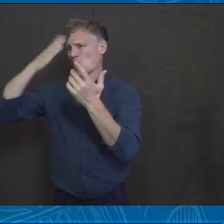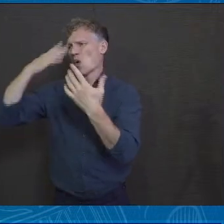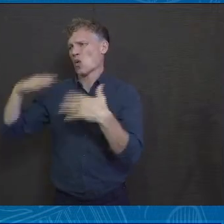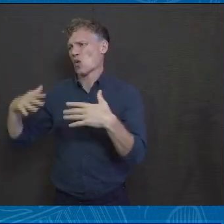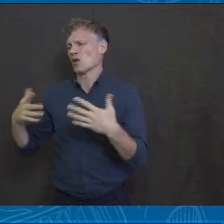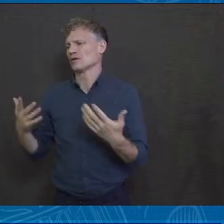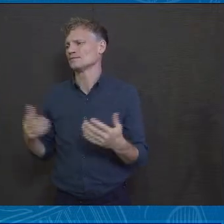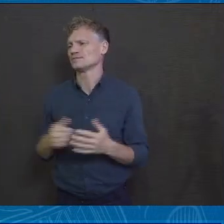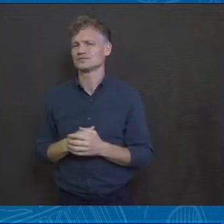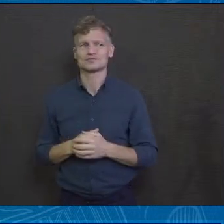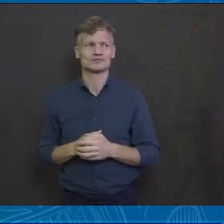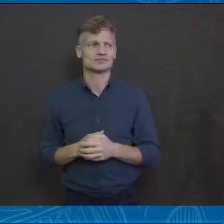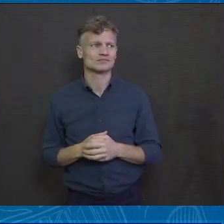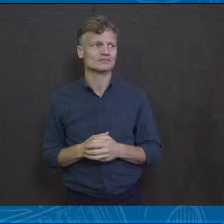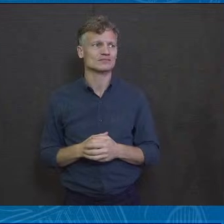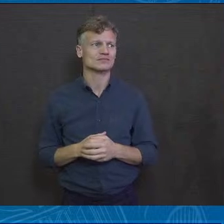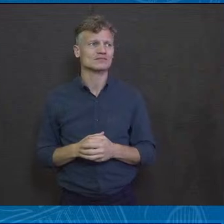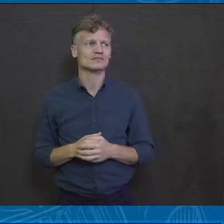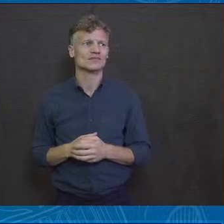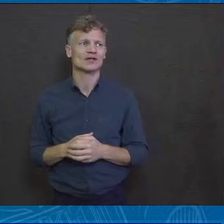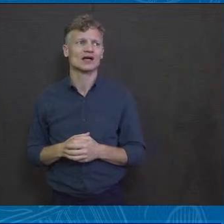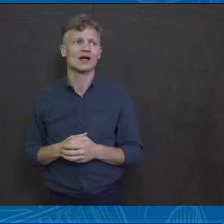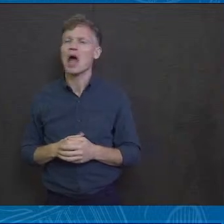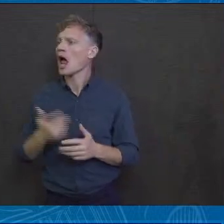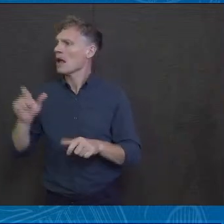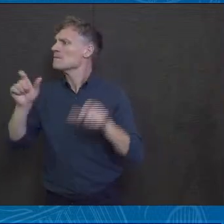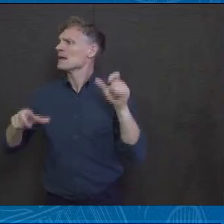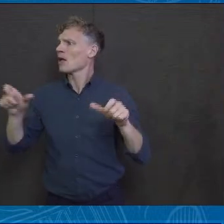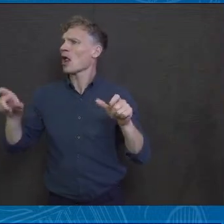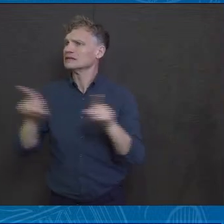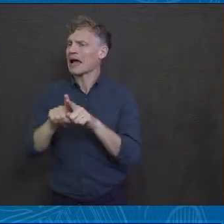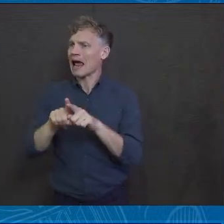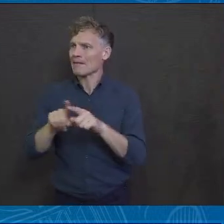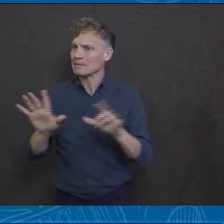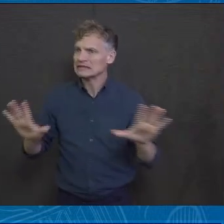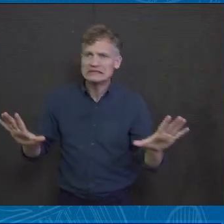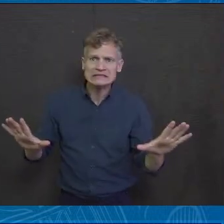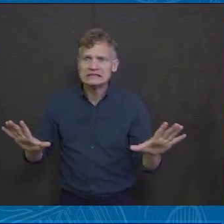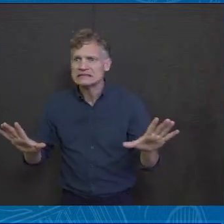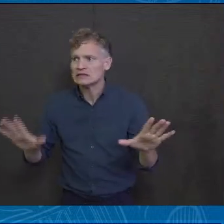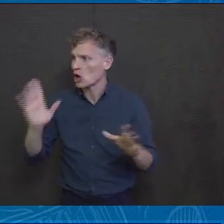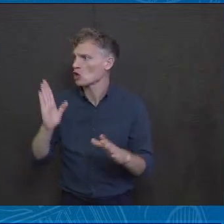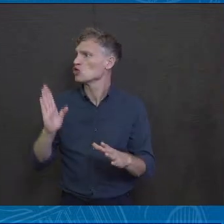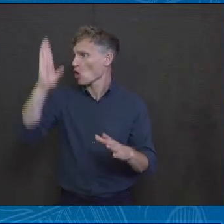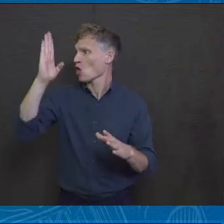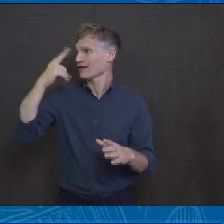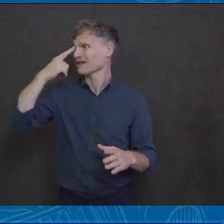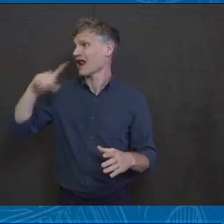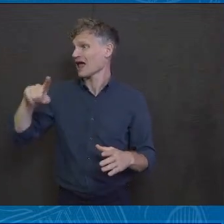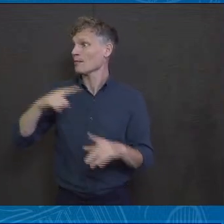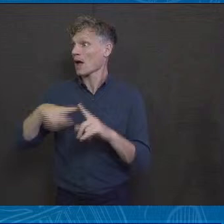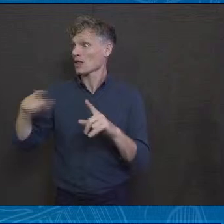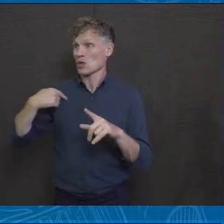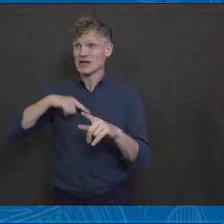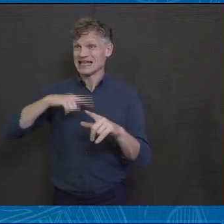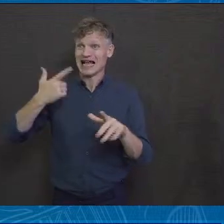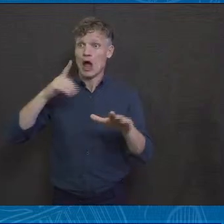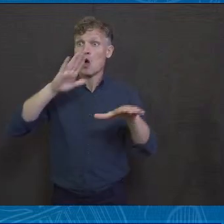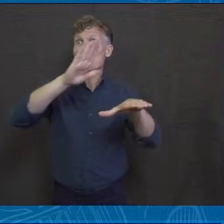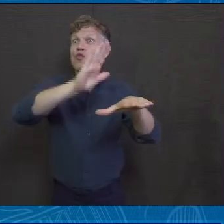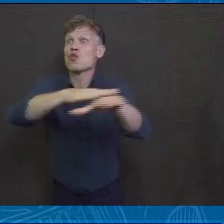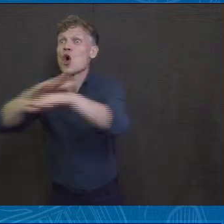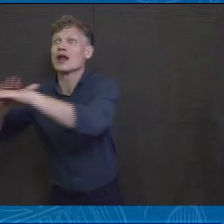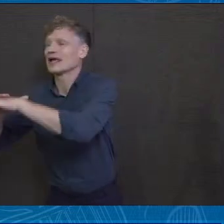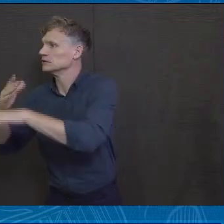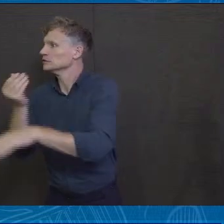focusing on the northern part of Thailand already, but for the warning that we give to the local, it's quite difficult to